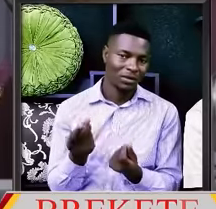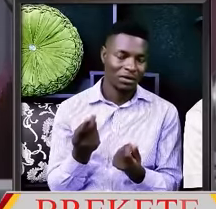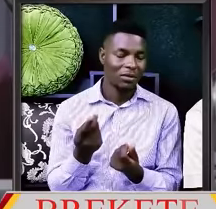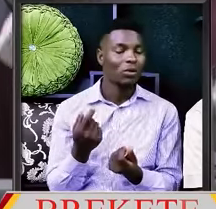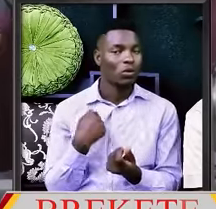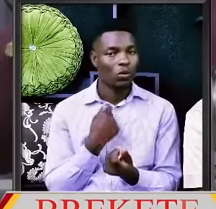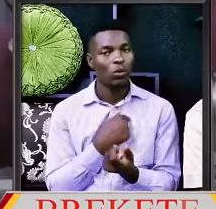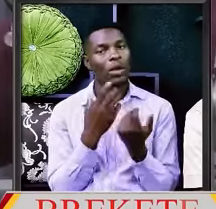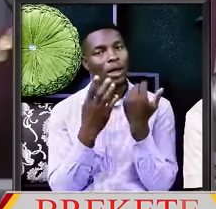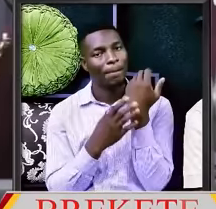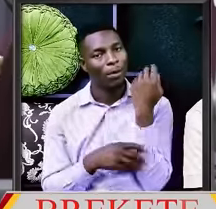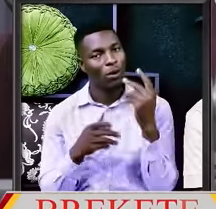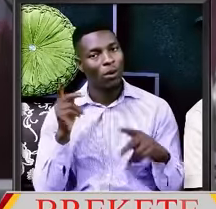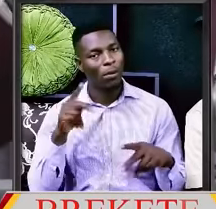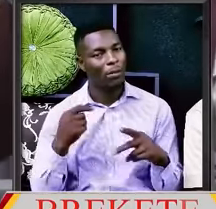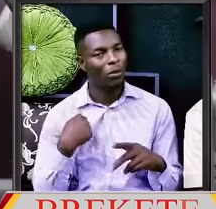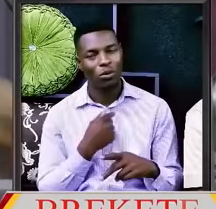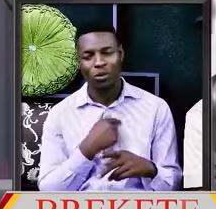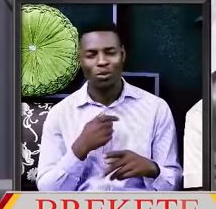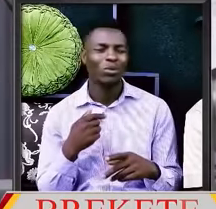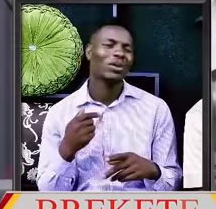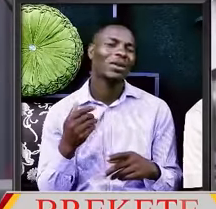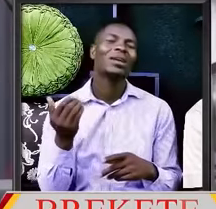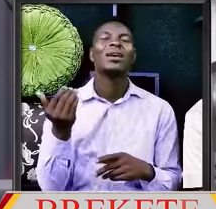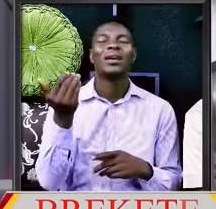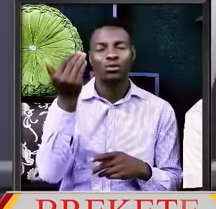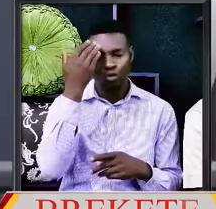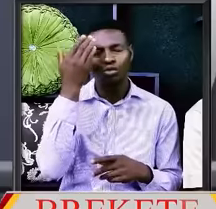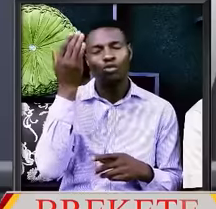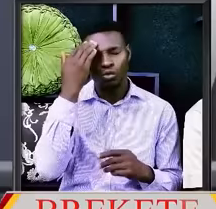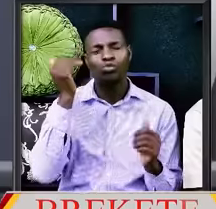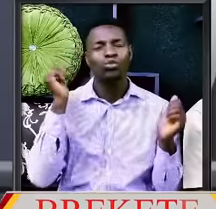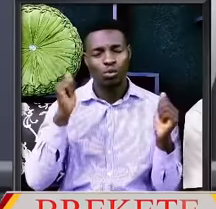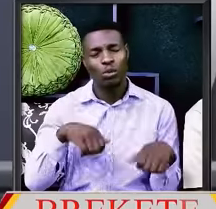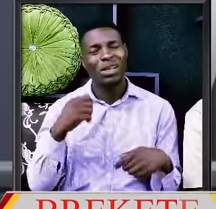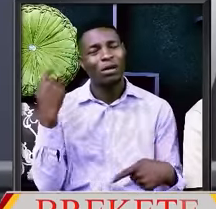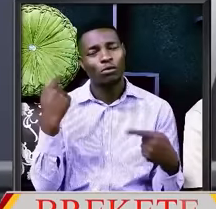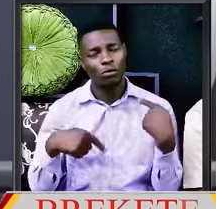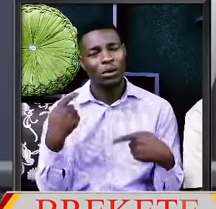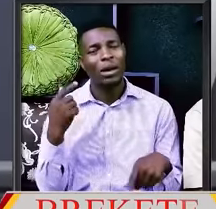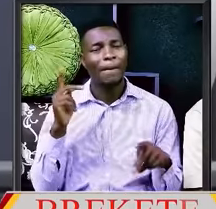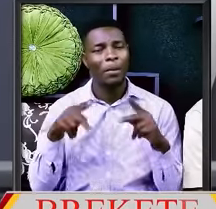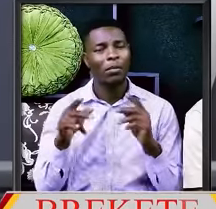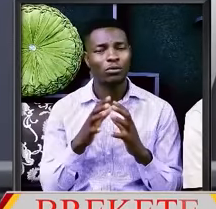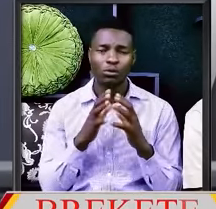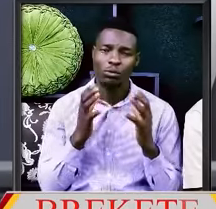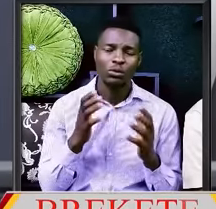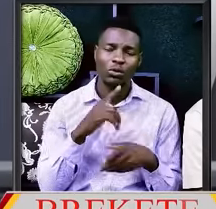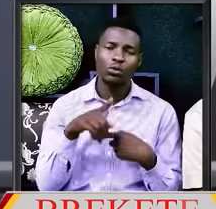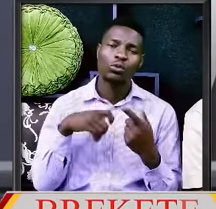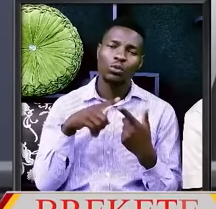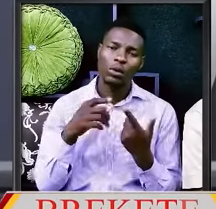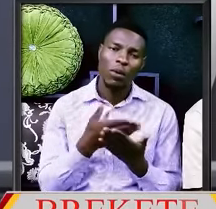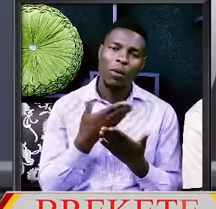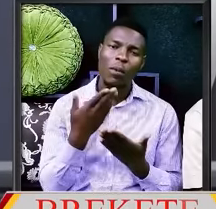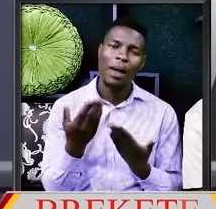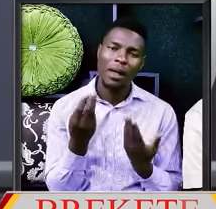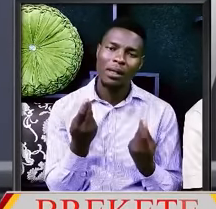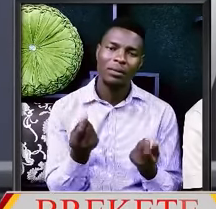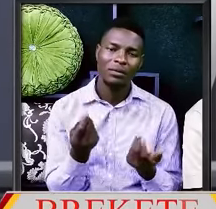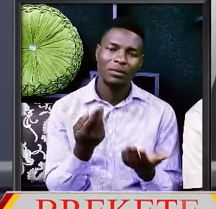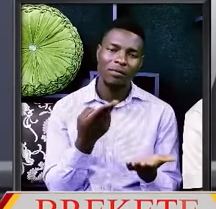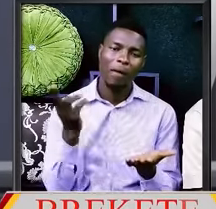We okay. Poor people, we sabi quarrel each other for nothing. So when we buy the land, they sign documents for